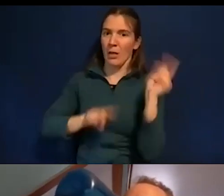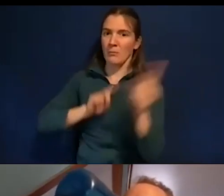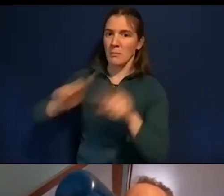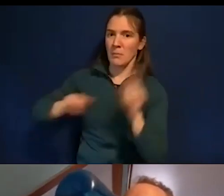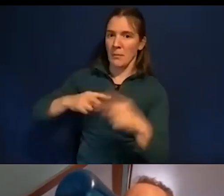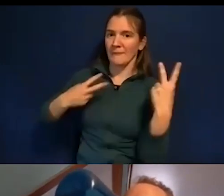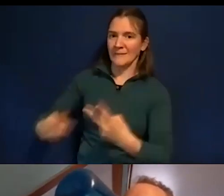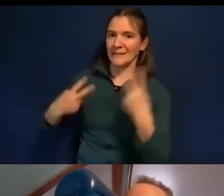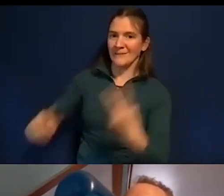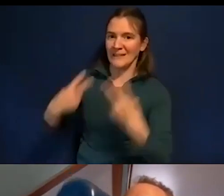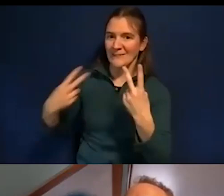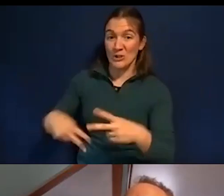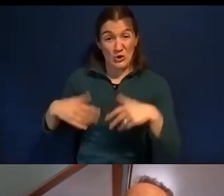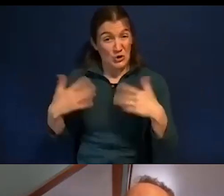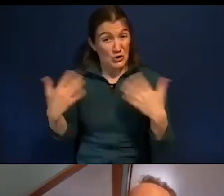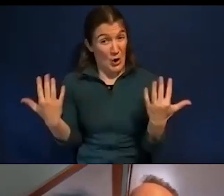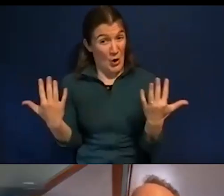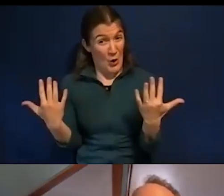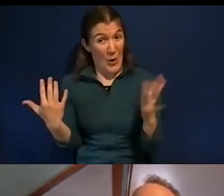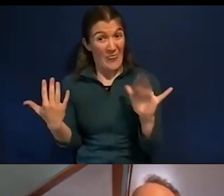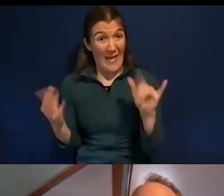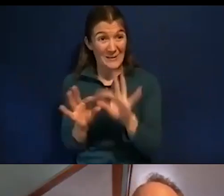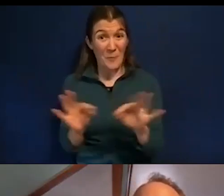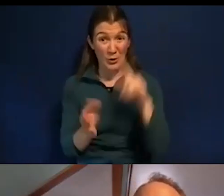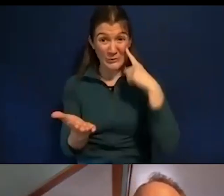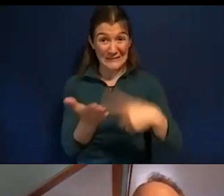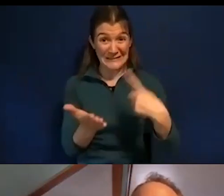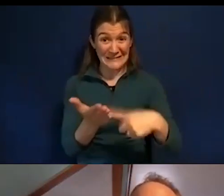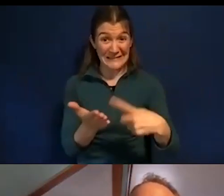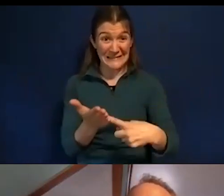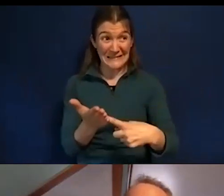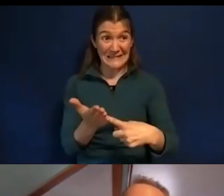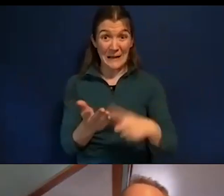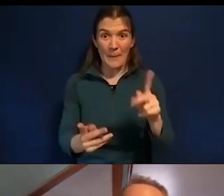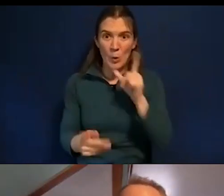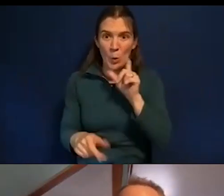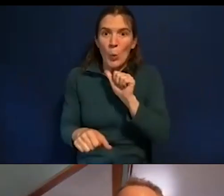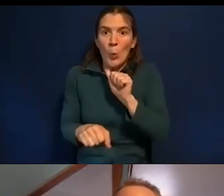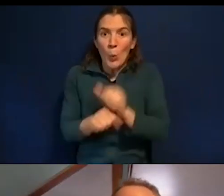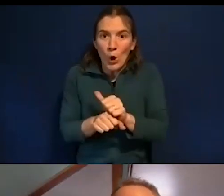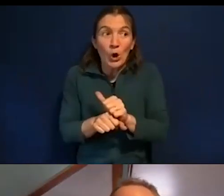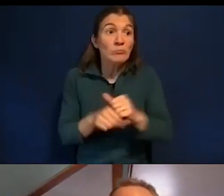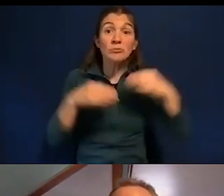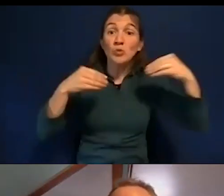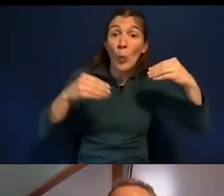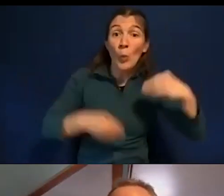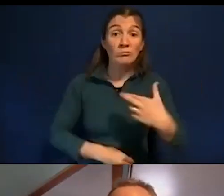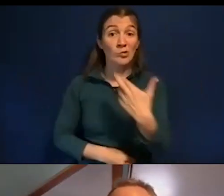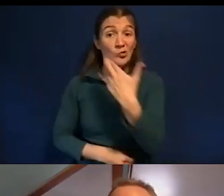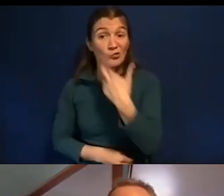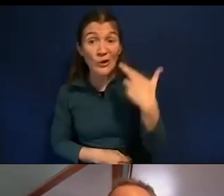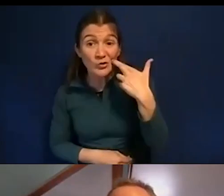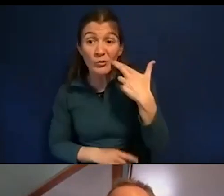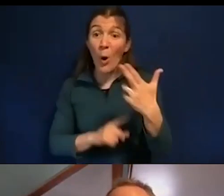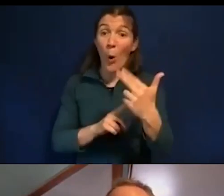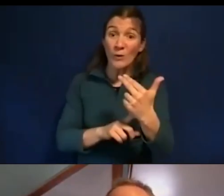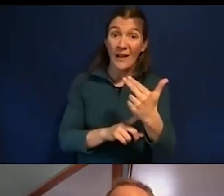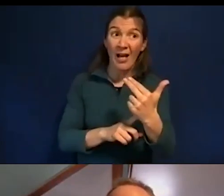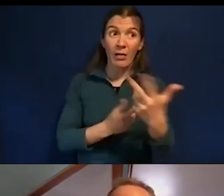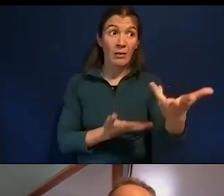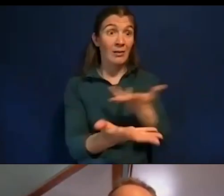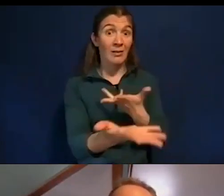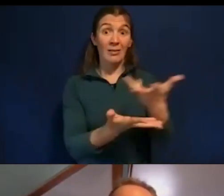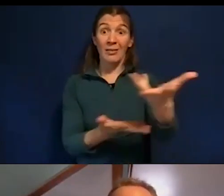So taking that into consideration as well, particularly for our folks that work in retail and hospitality, I think is